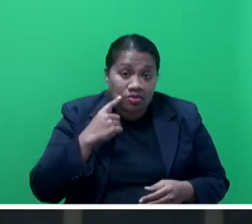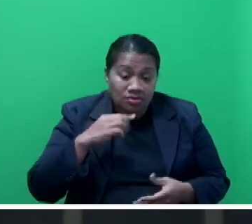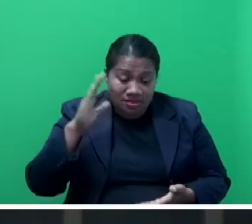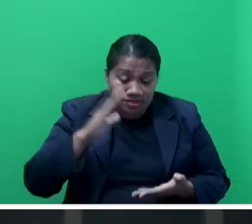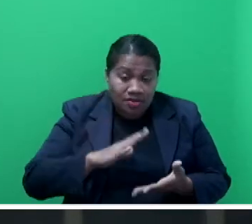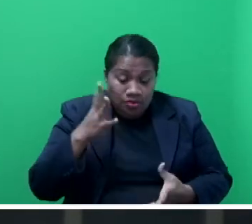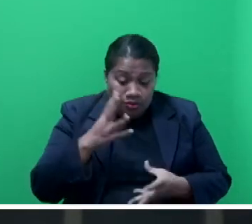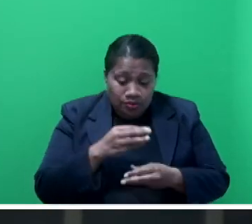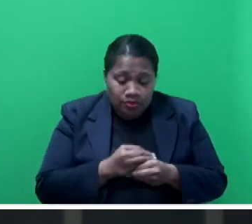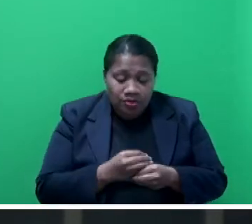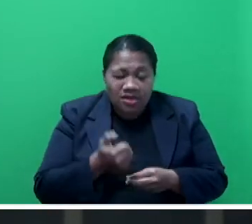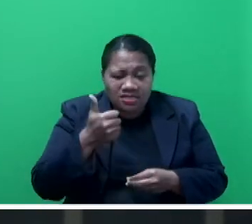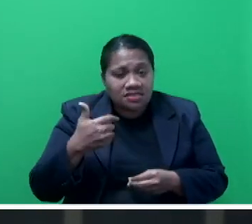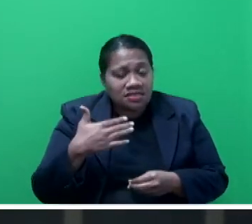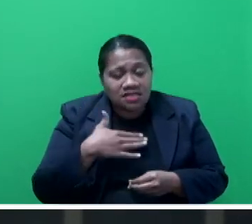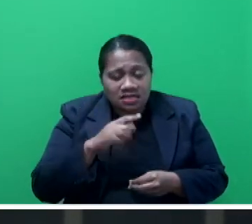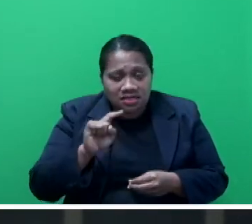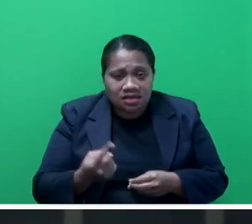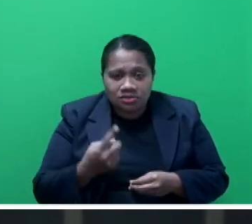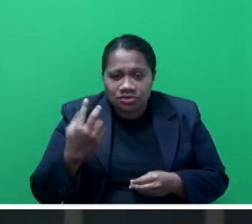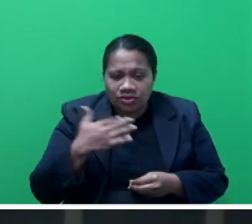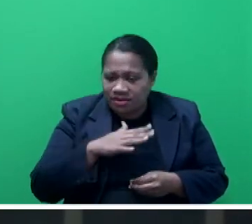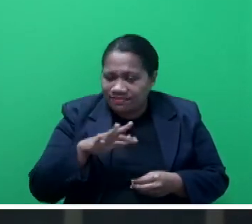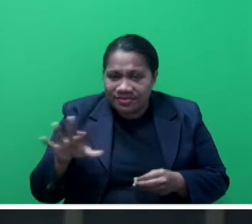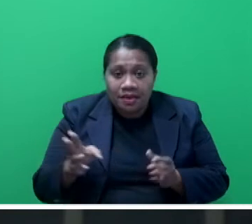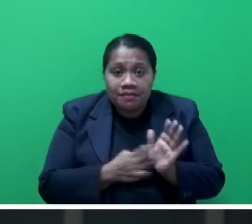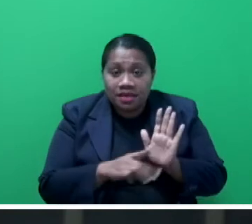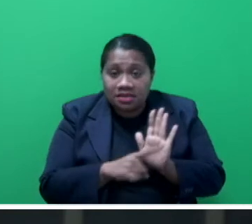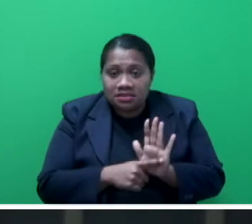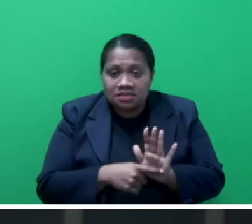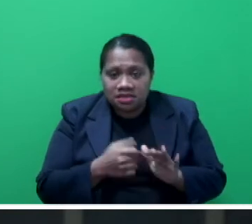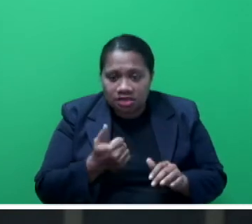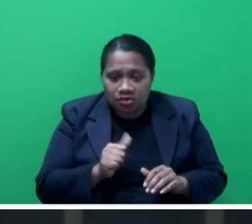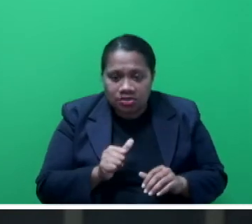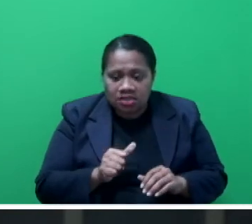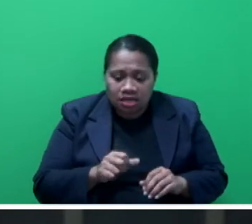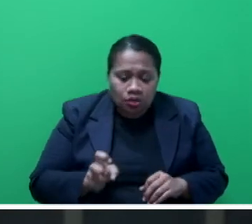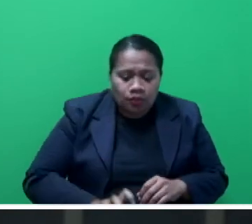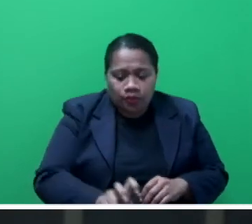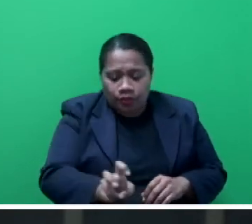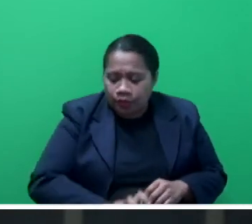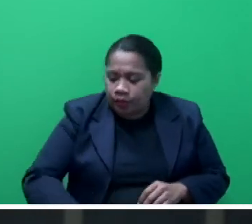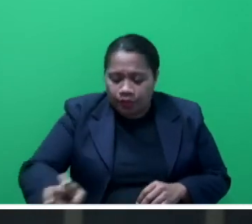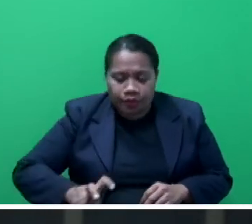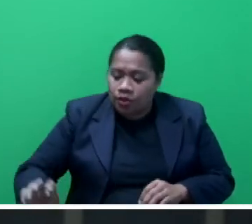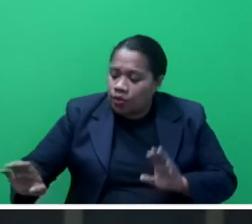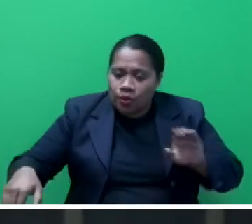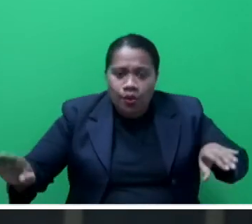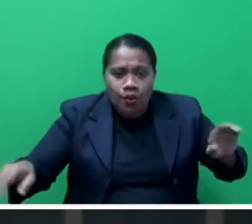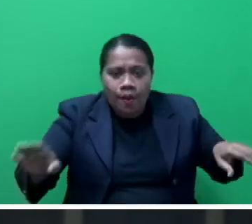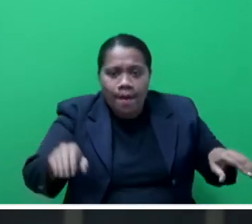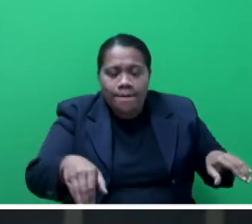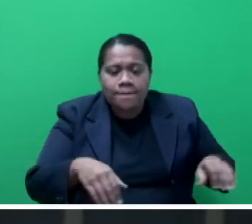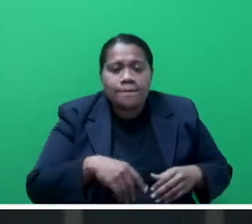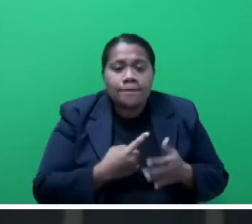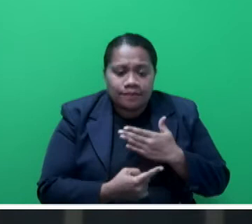6,301 megalitres and using 990 truckload trips to households in the Greater Suva area was carried out